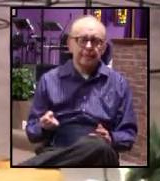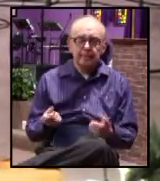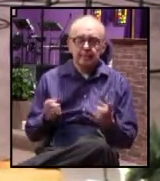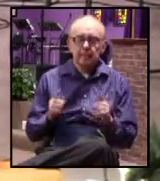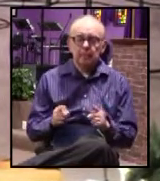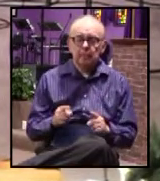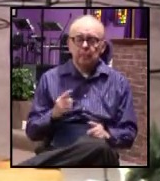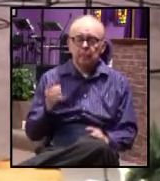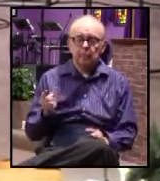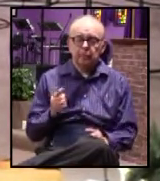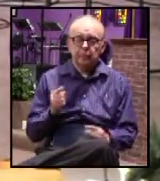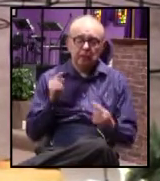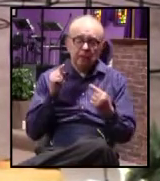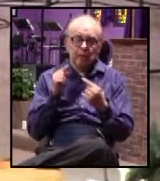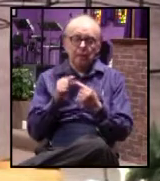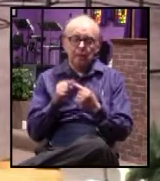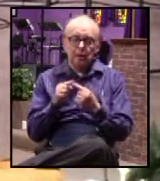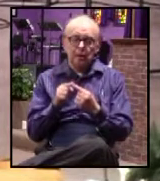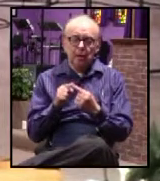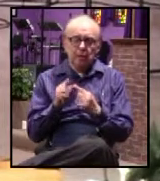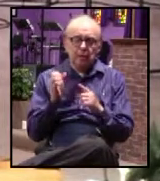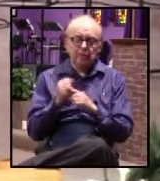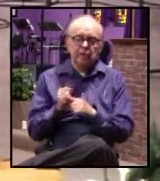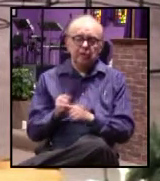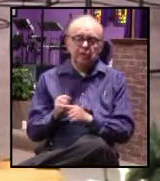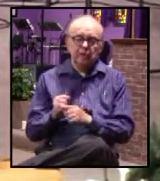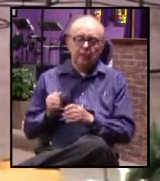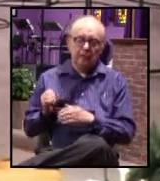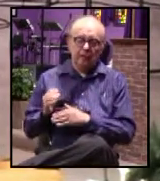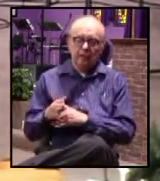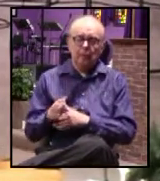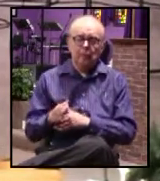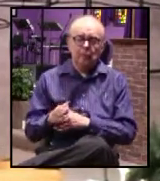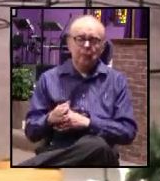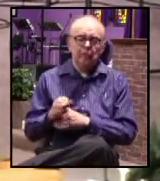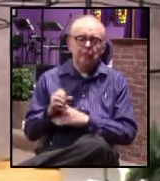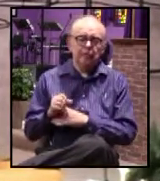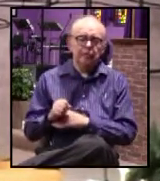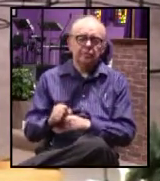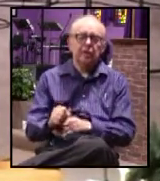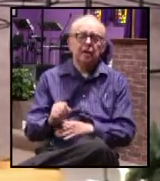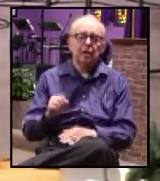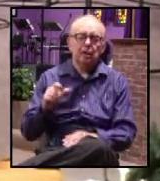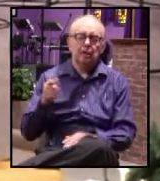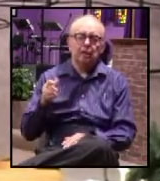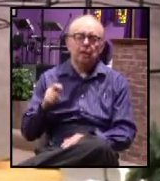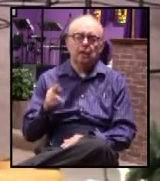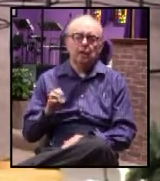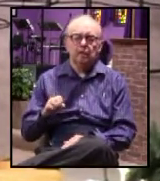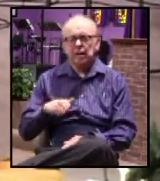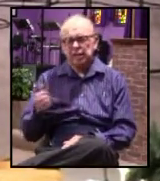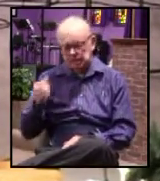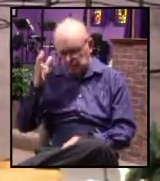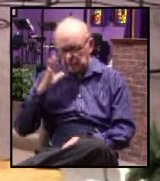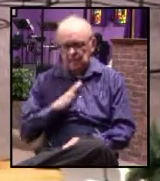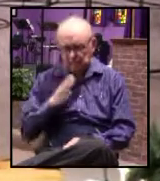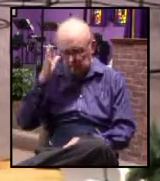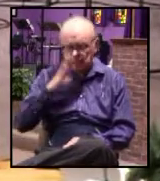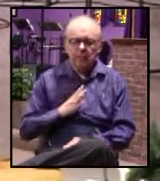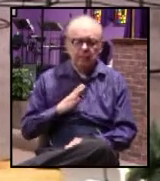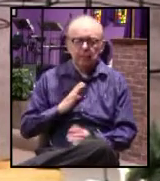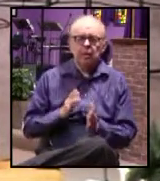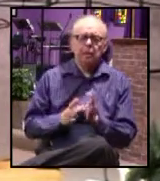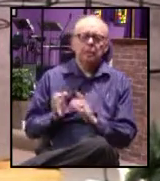when his only goal was catching fish on the Sea of Galilee. He and the other guys that Jesus called